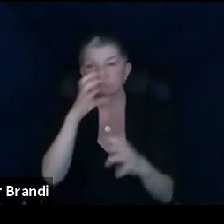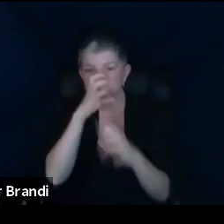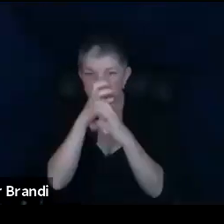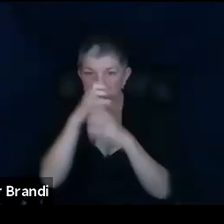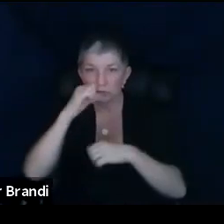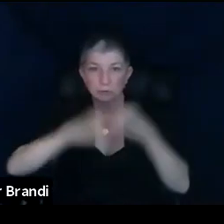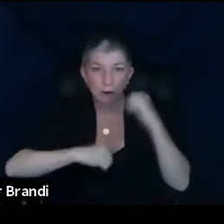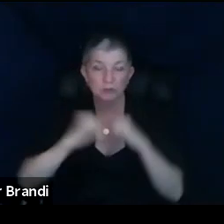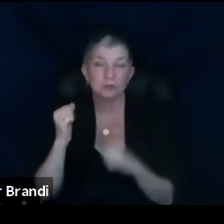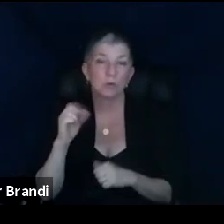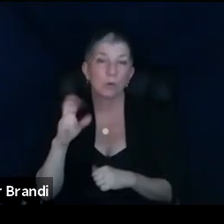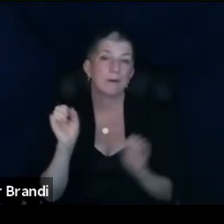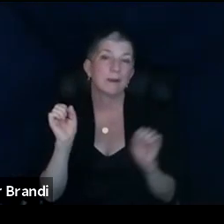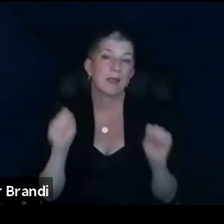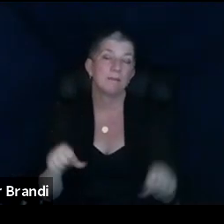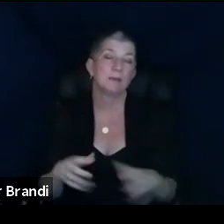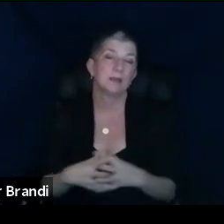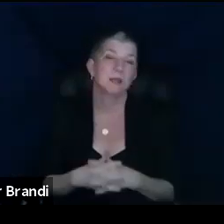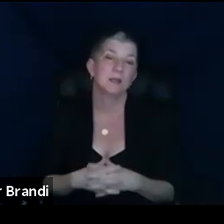very